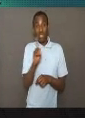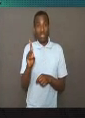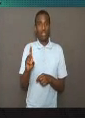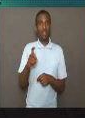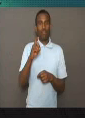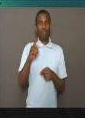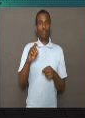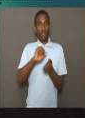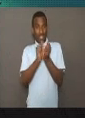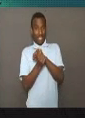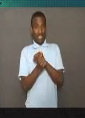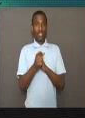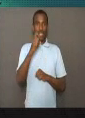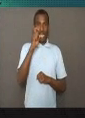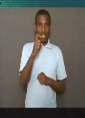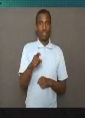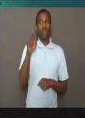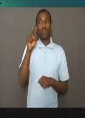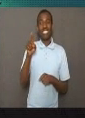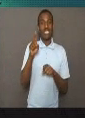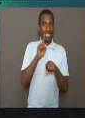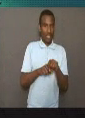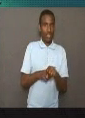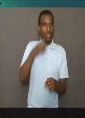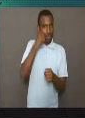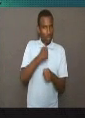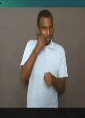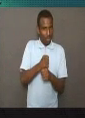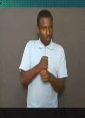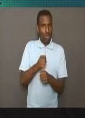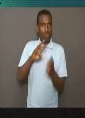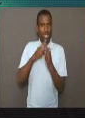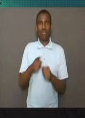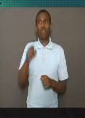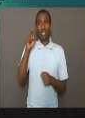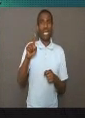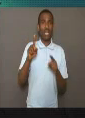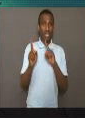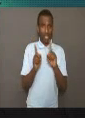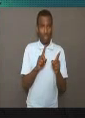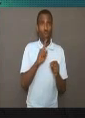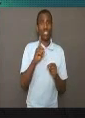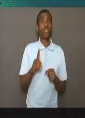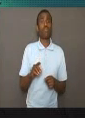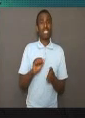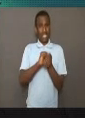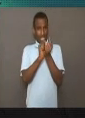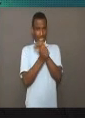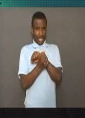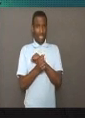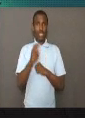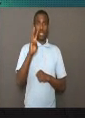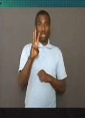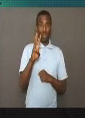x, the work done is given by delta W equals